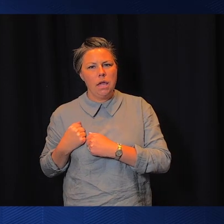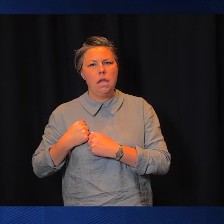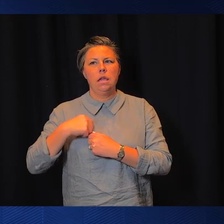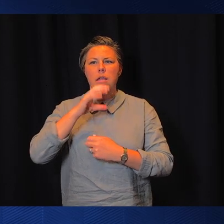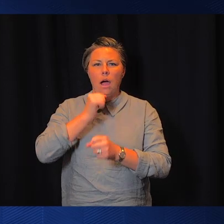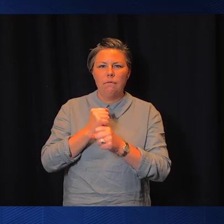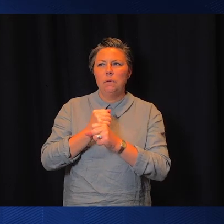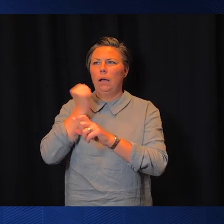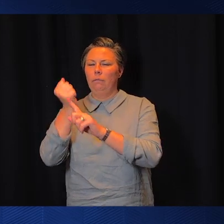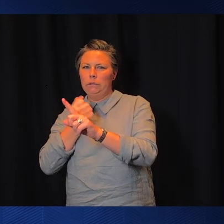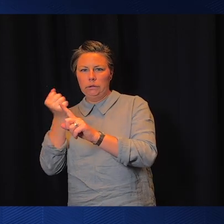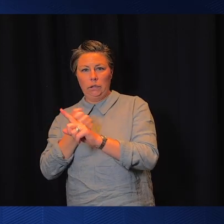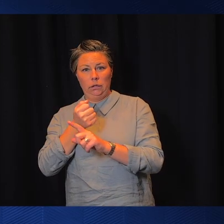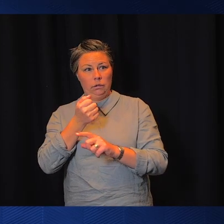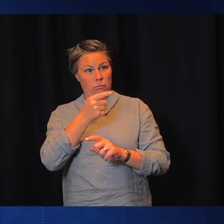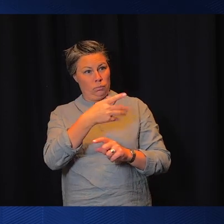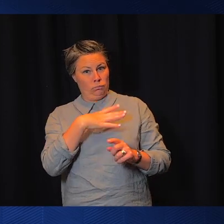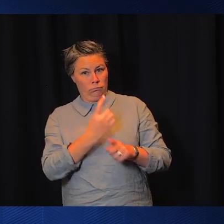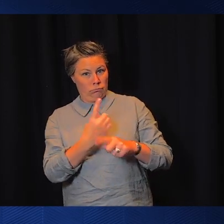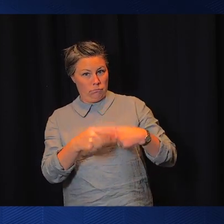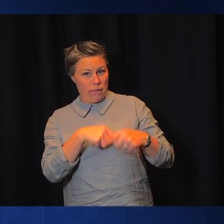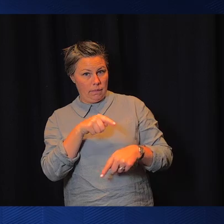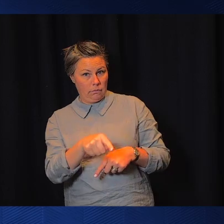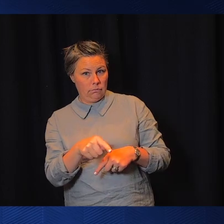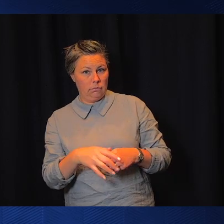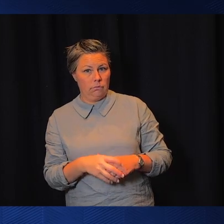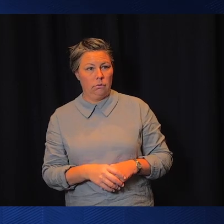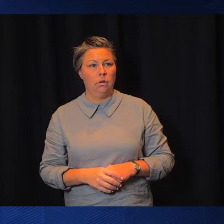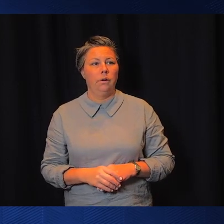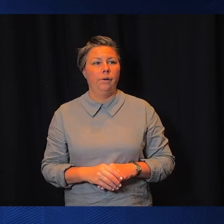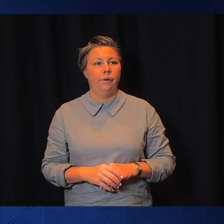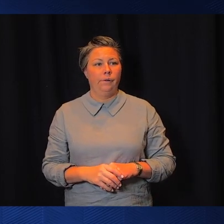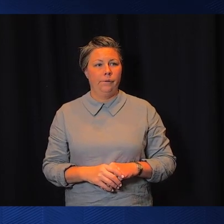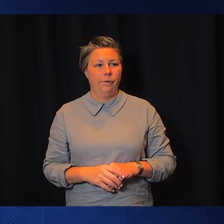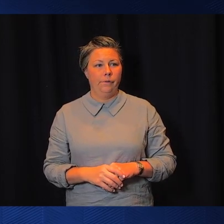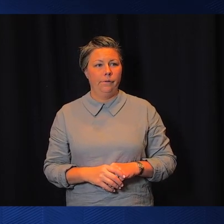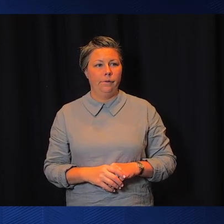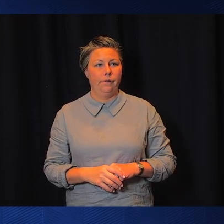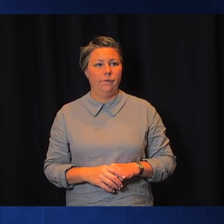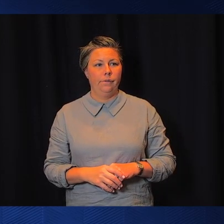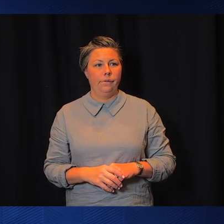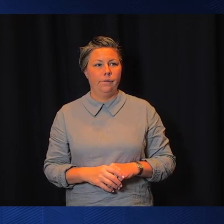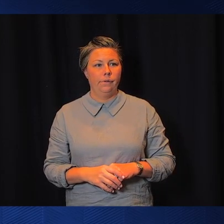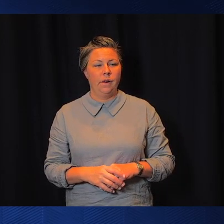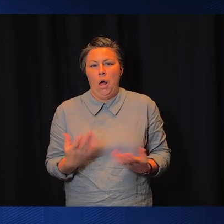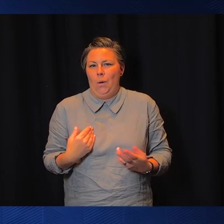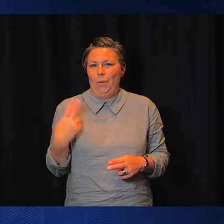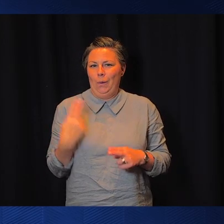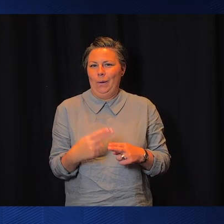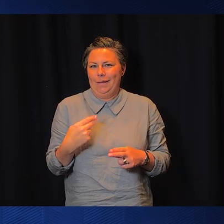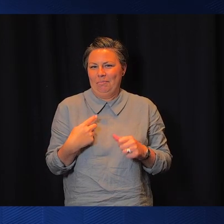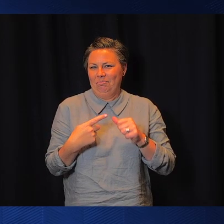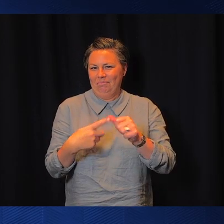And so I don't know if you've got some reflections on those two particular points that were raised. Yeah. Maybe it's very quickly,